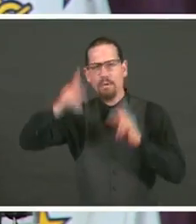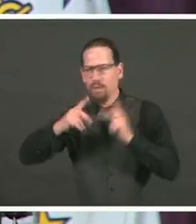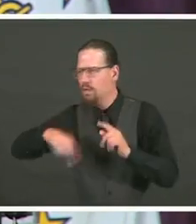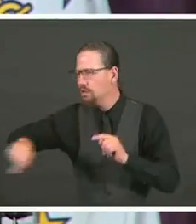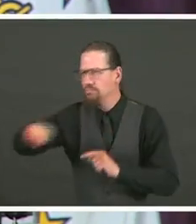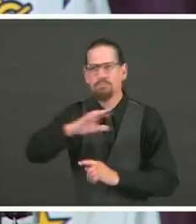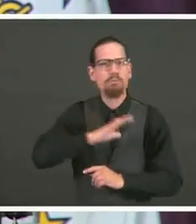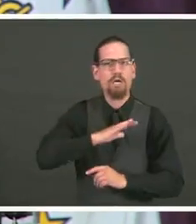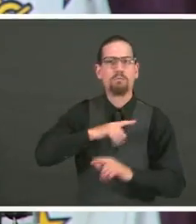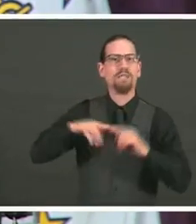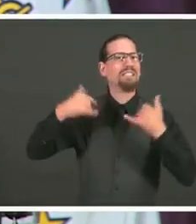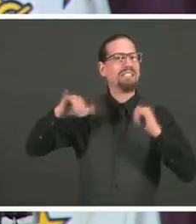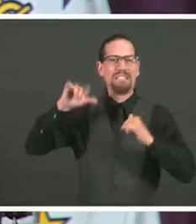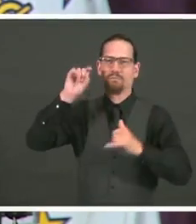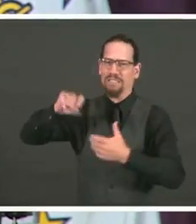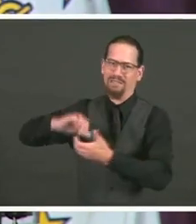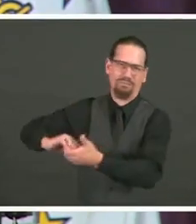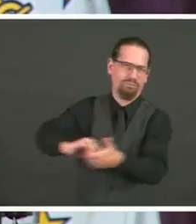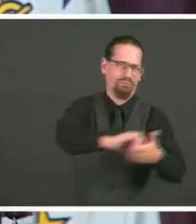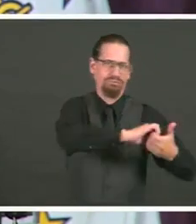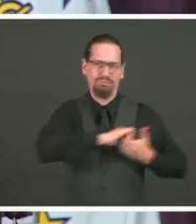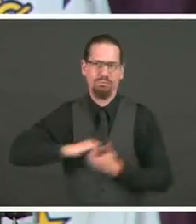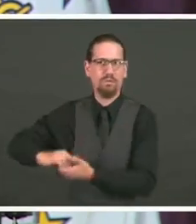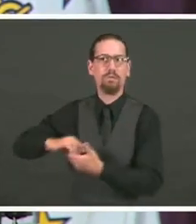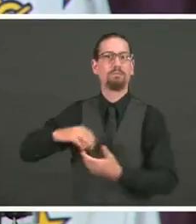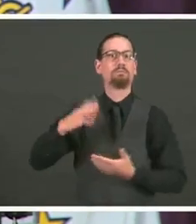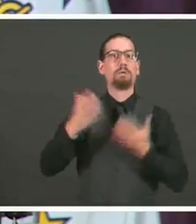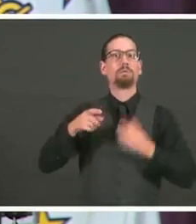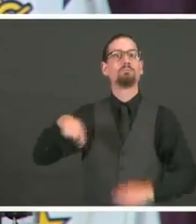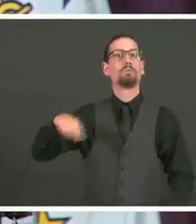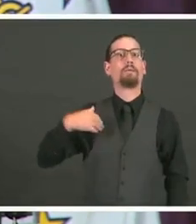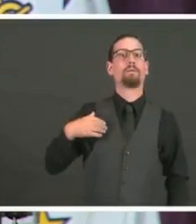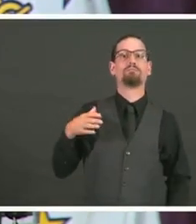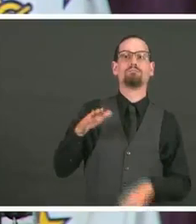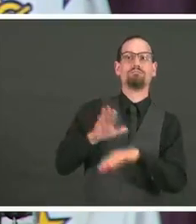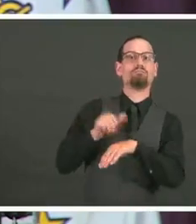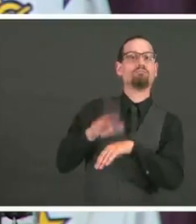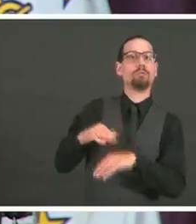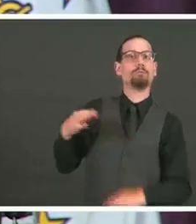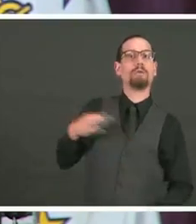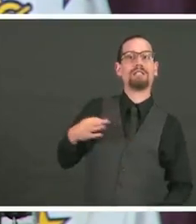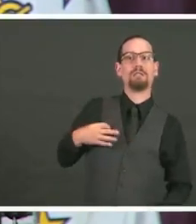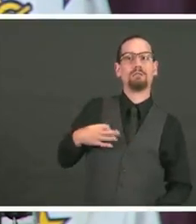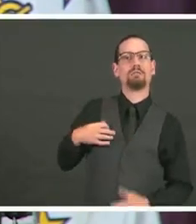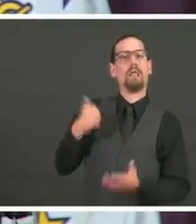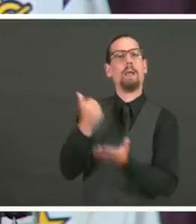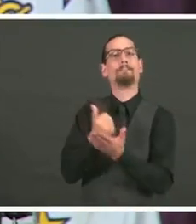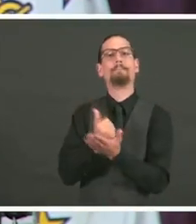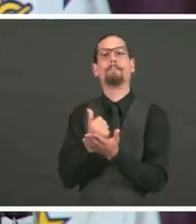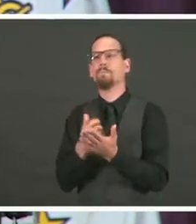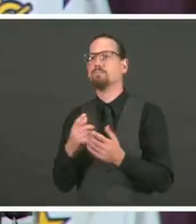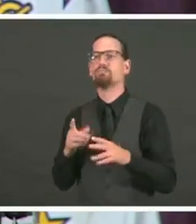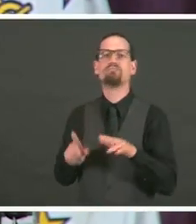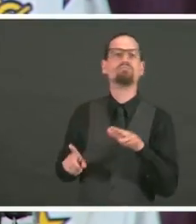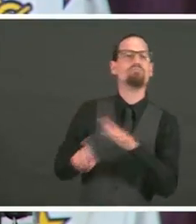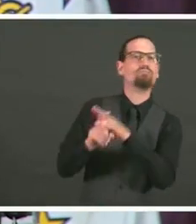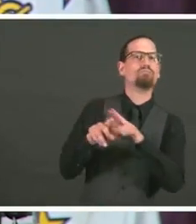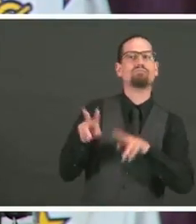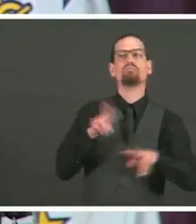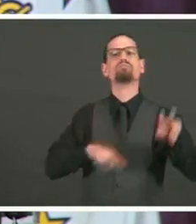and towns just to maybe it's a volunteer effort, just increase physical presence out and about so we can reduce crowds.